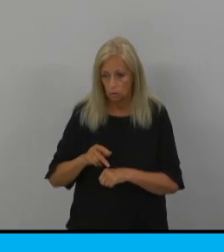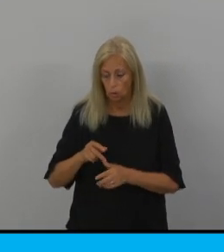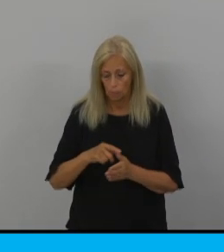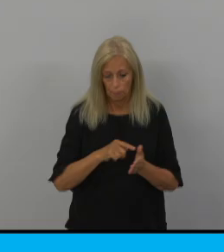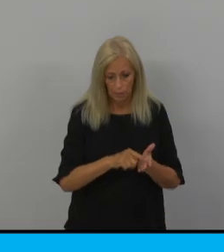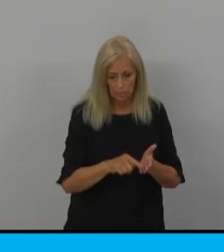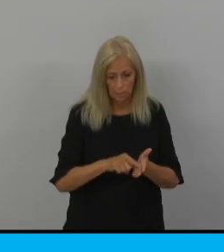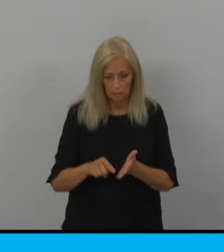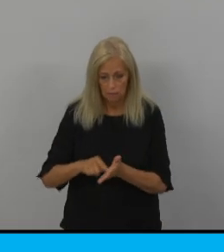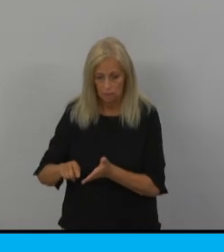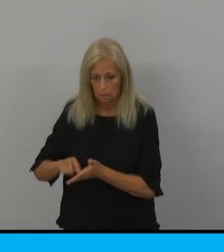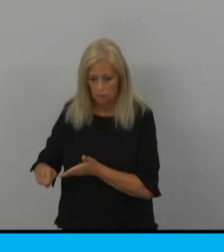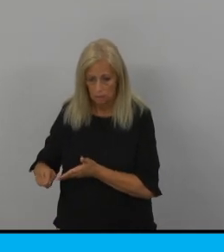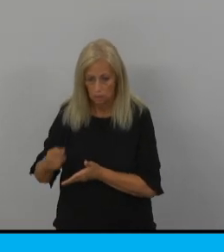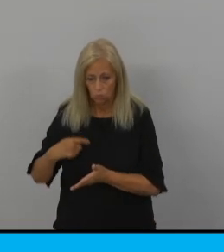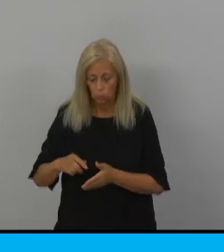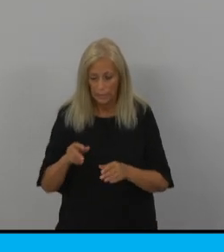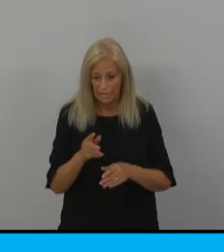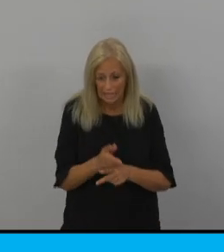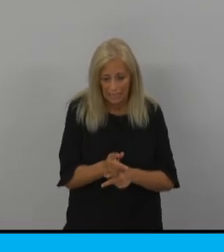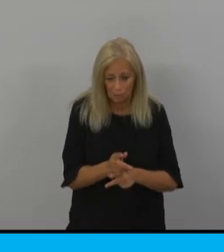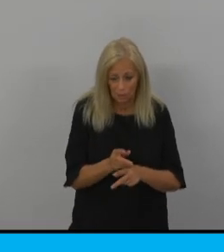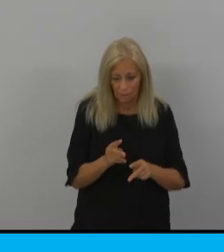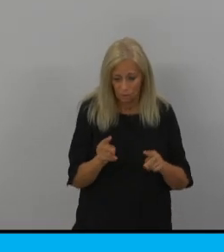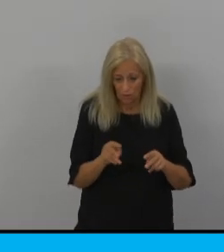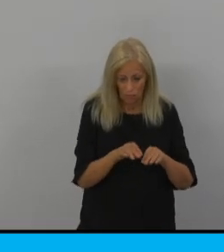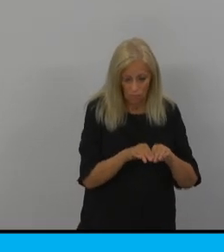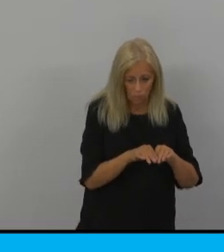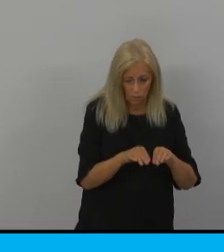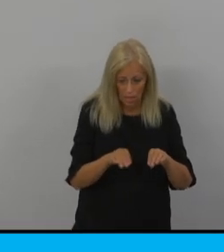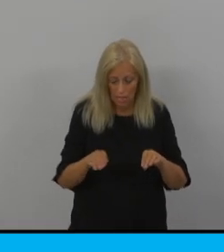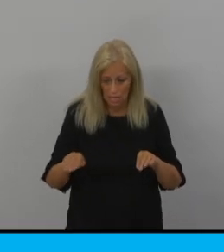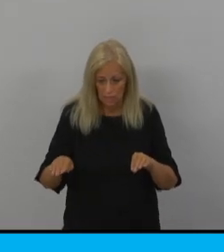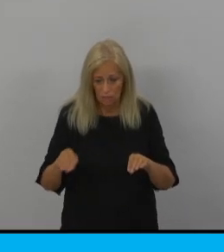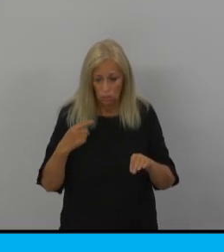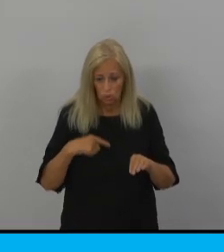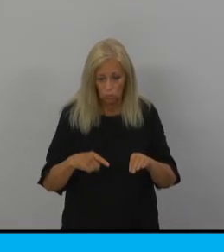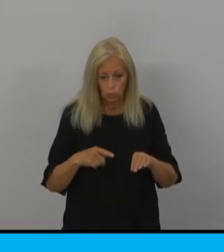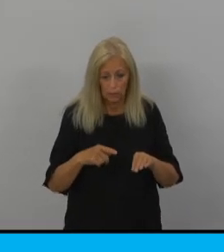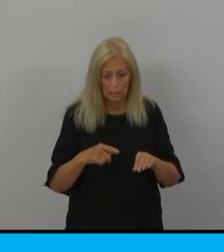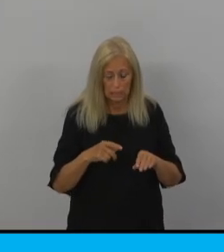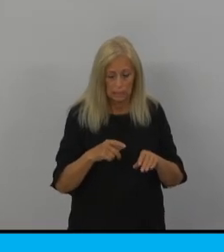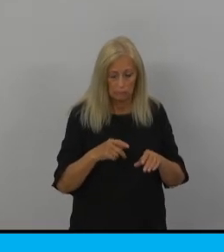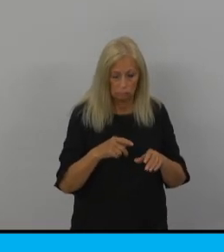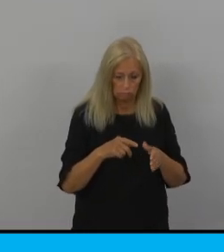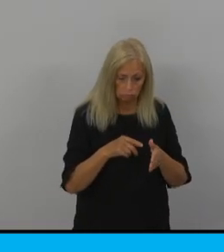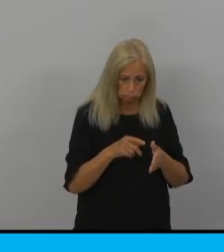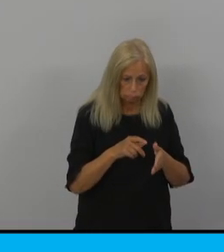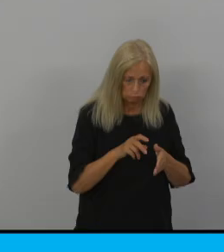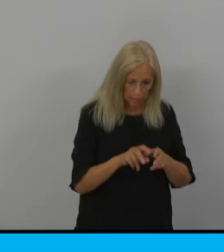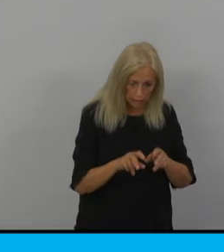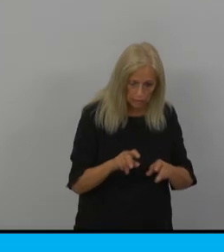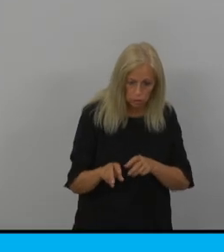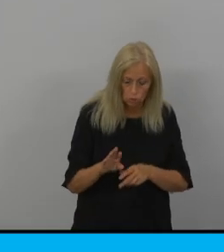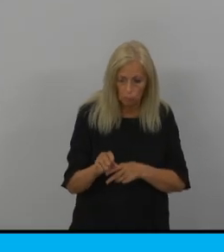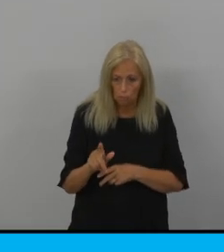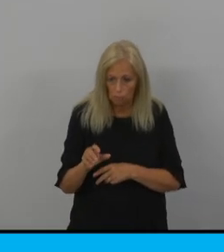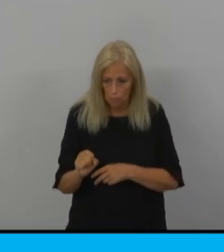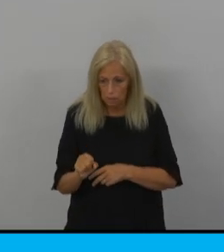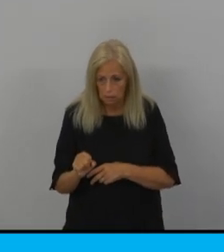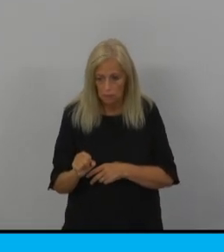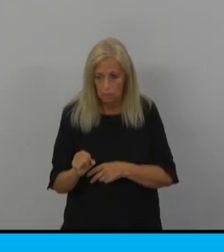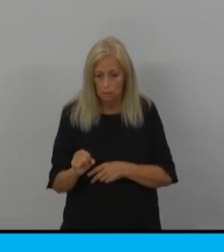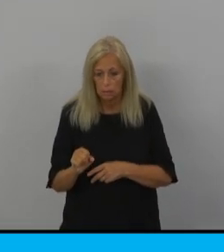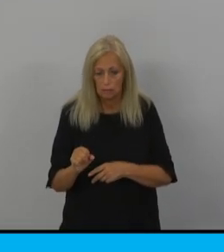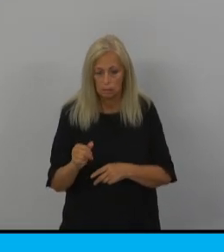that, what it looks like, they keep it very flat. When you issue bonds, part of what your financial advisor's job